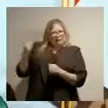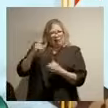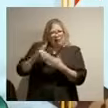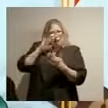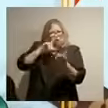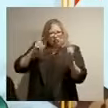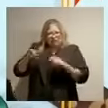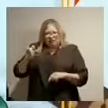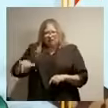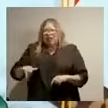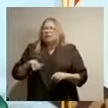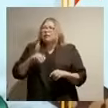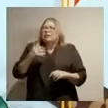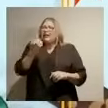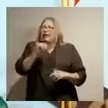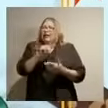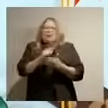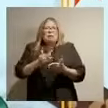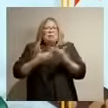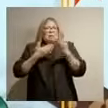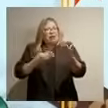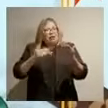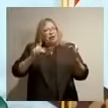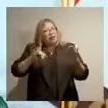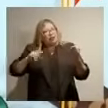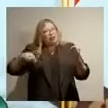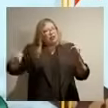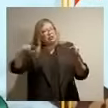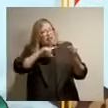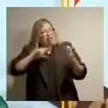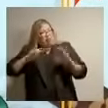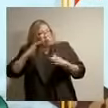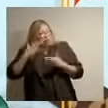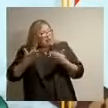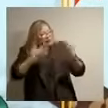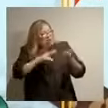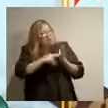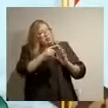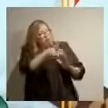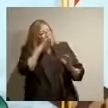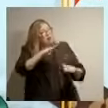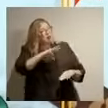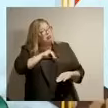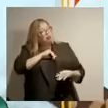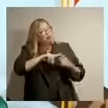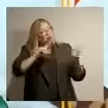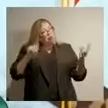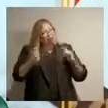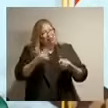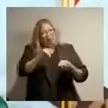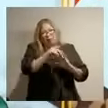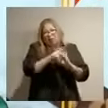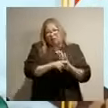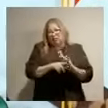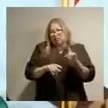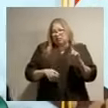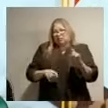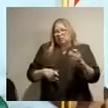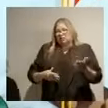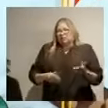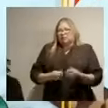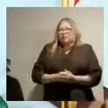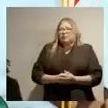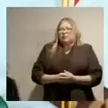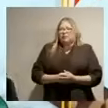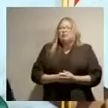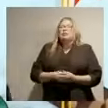that lawmakers might send you that you would support to make changes to that policy? I think what PUC broadly did was codify